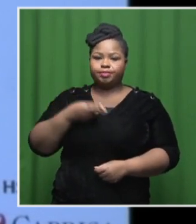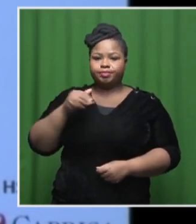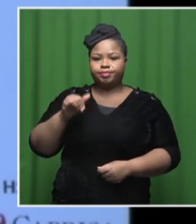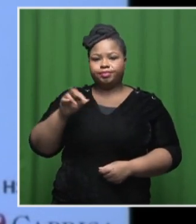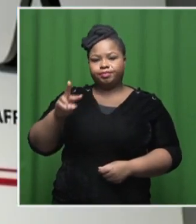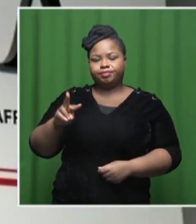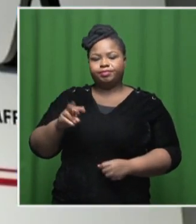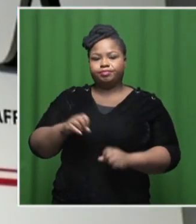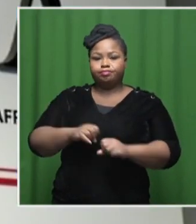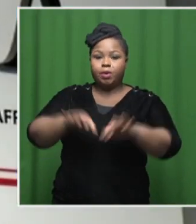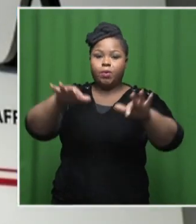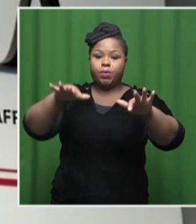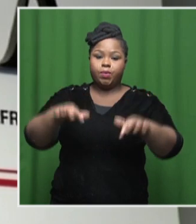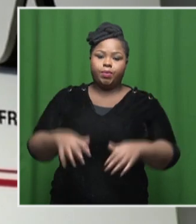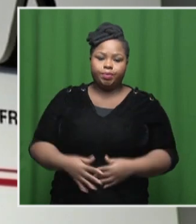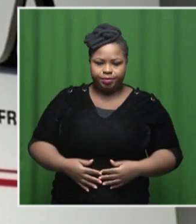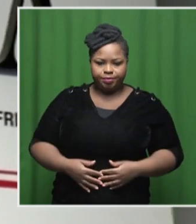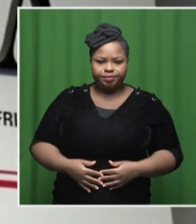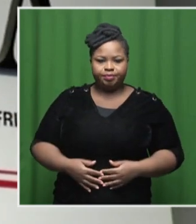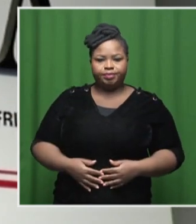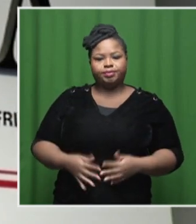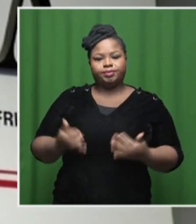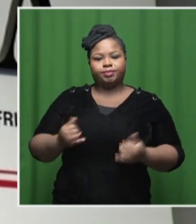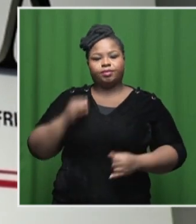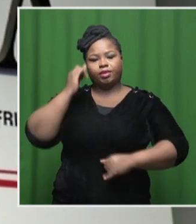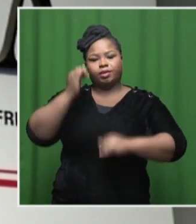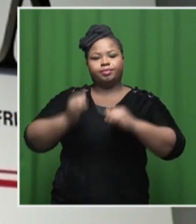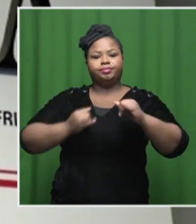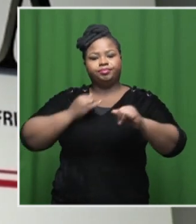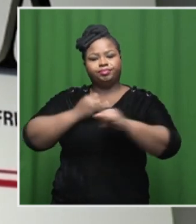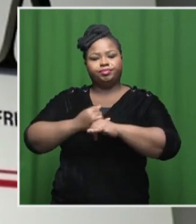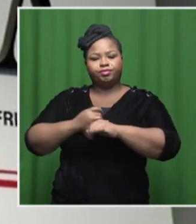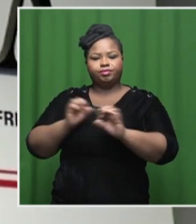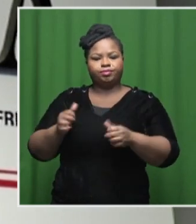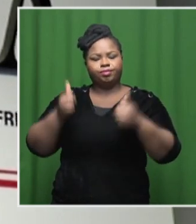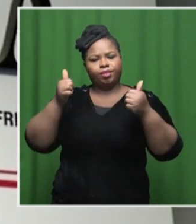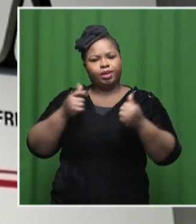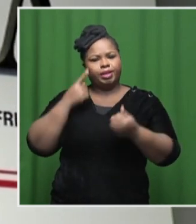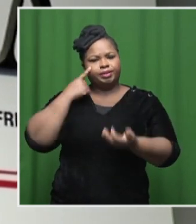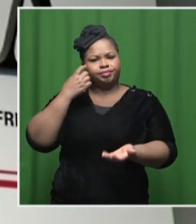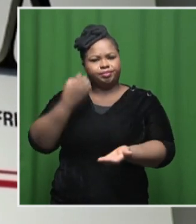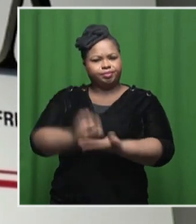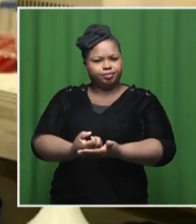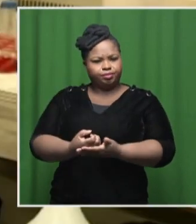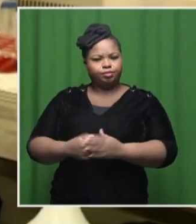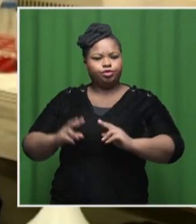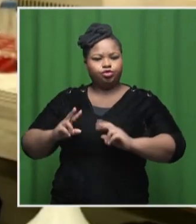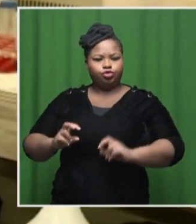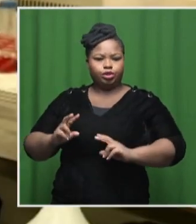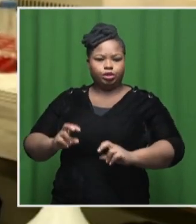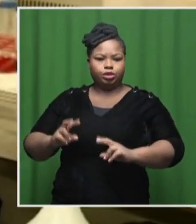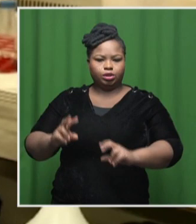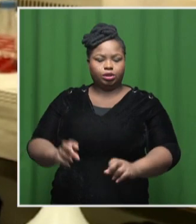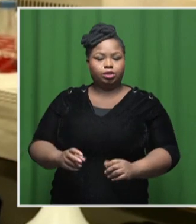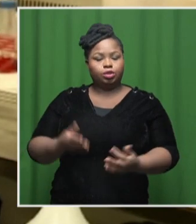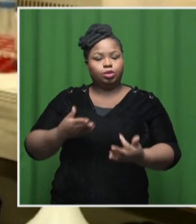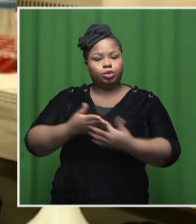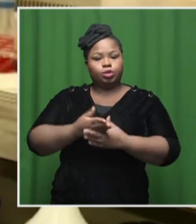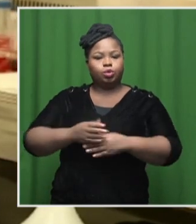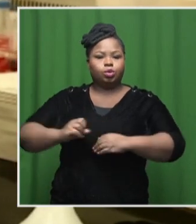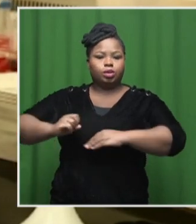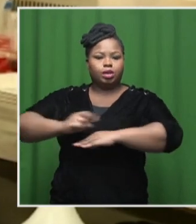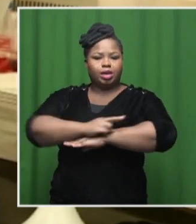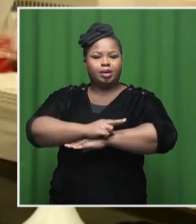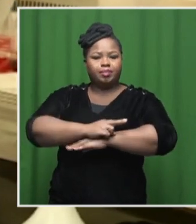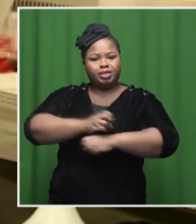HIV epidemic. It's renowned internationally for outstanding evidence-based research through